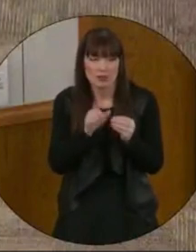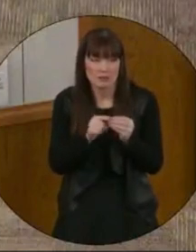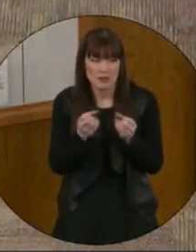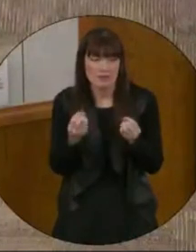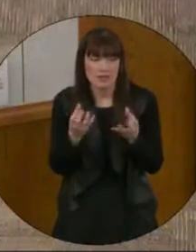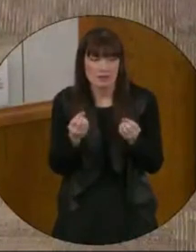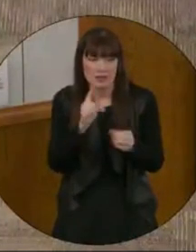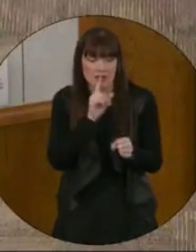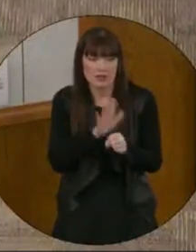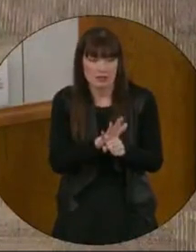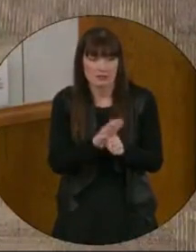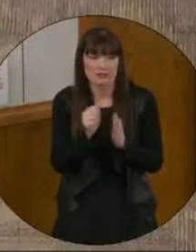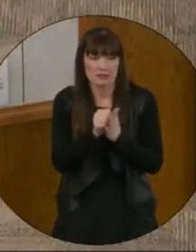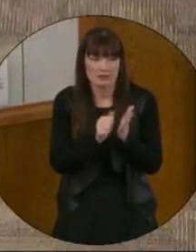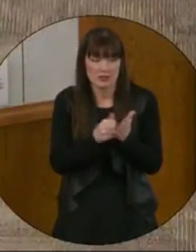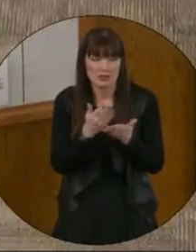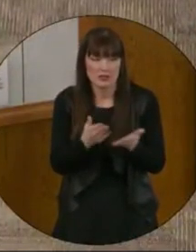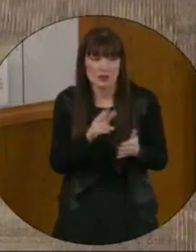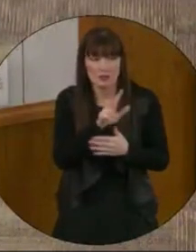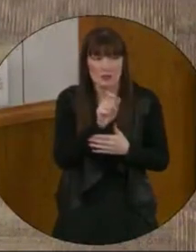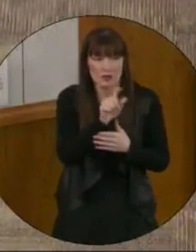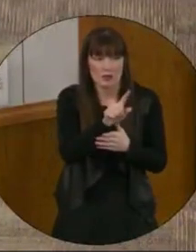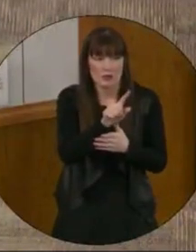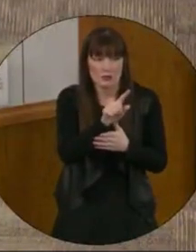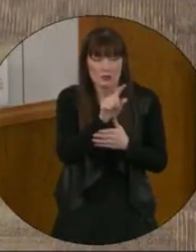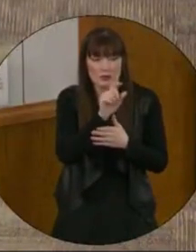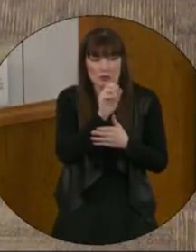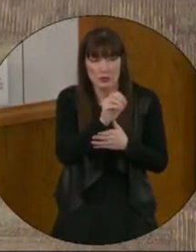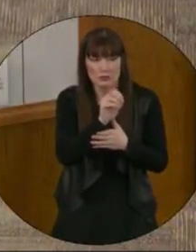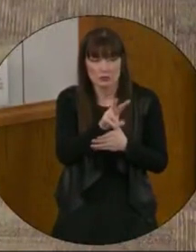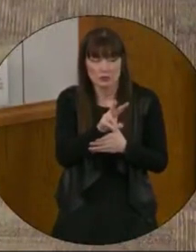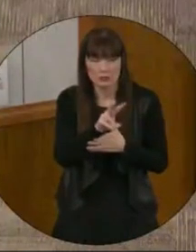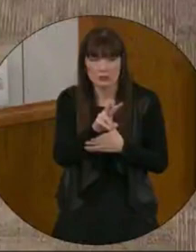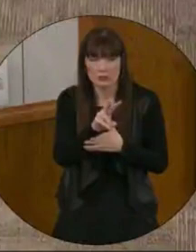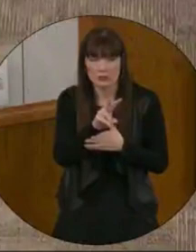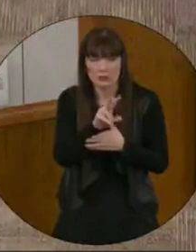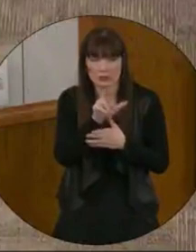agenda items, namely 3.02, 3.04, 3.05, and